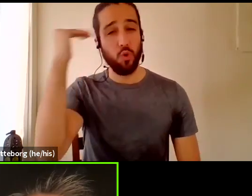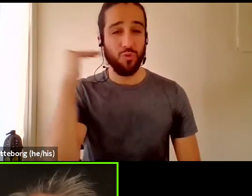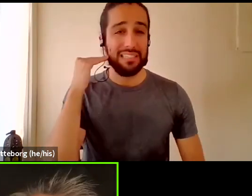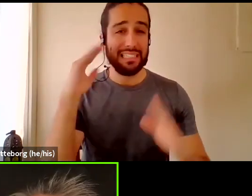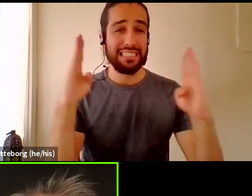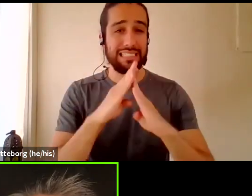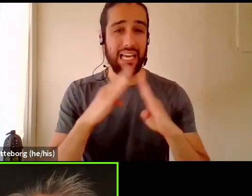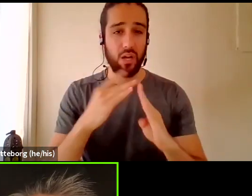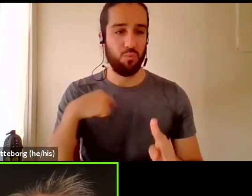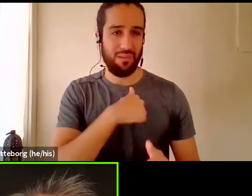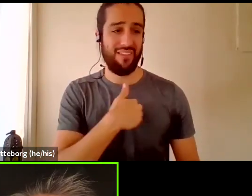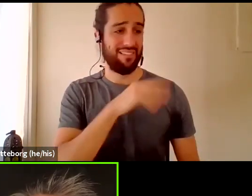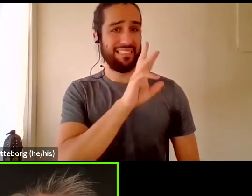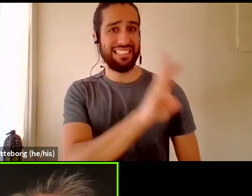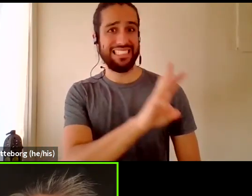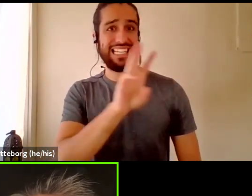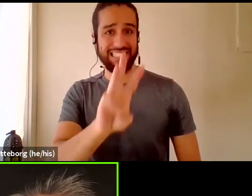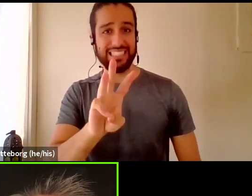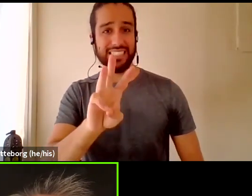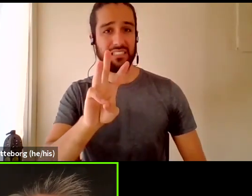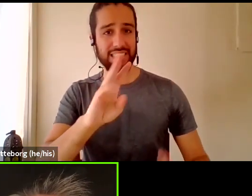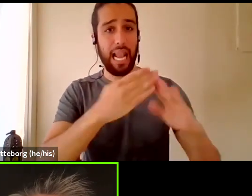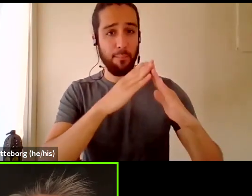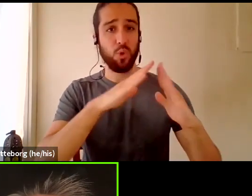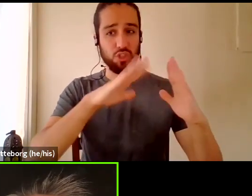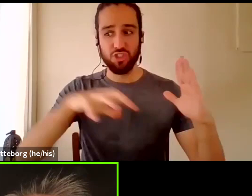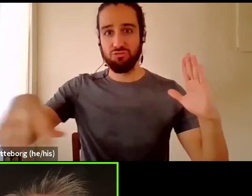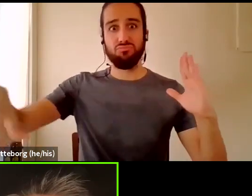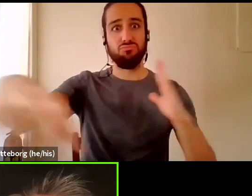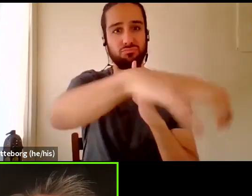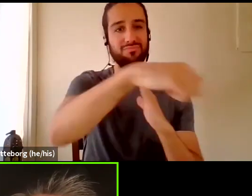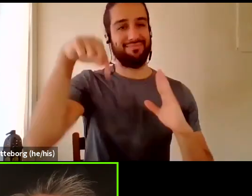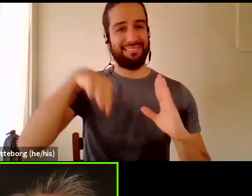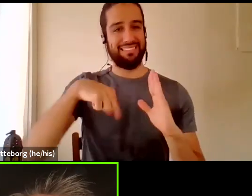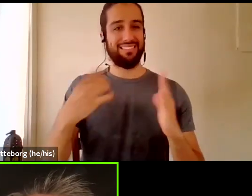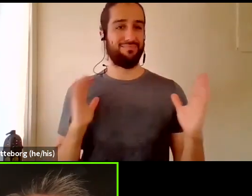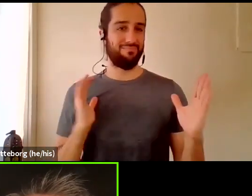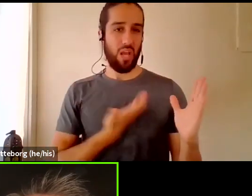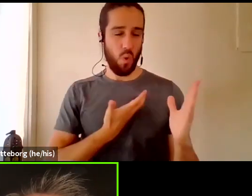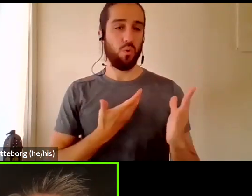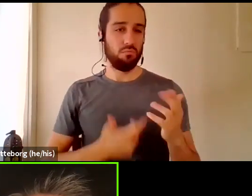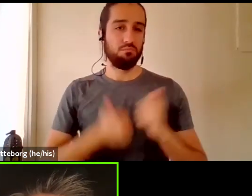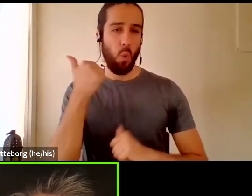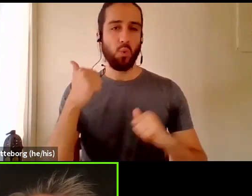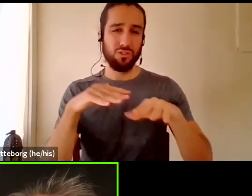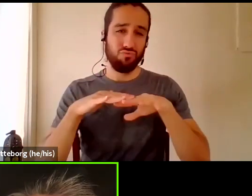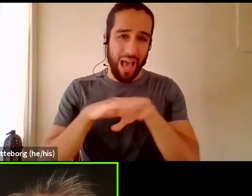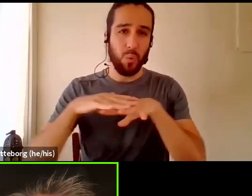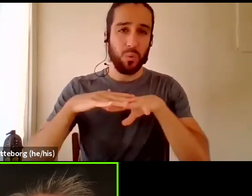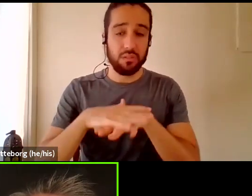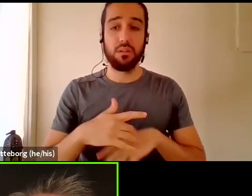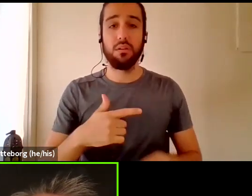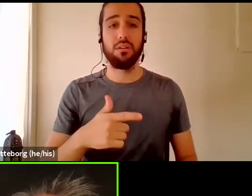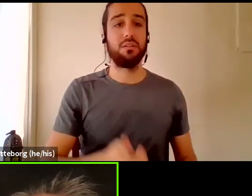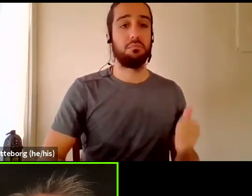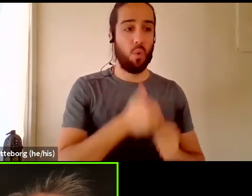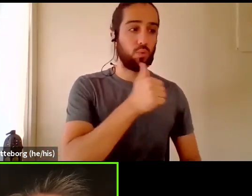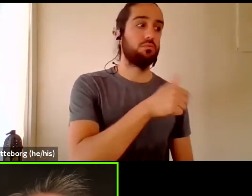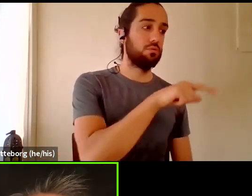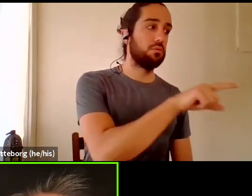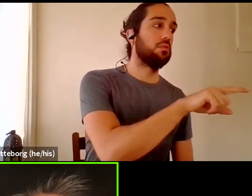66 neighborhoods, this is the one that's most crowded. 50% of the people in my neighborhood are Latino, 25% are Korean, and then a